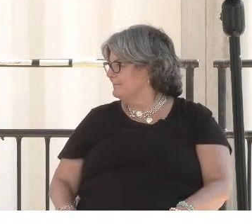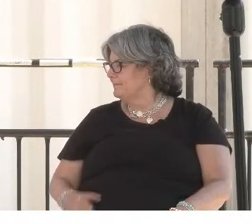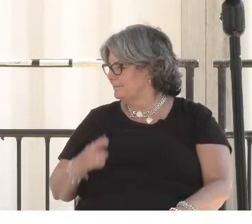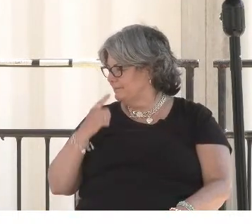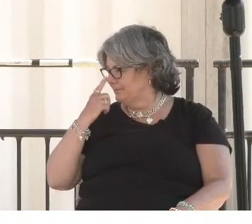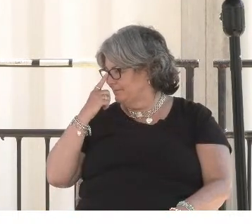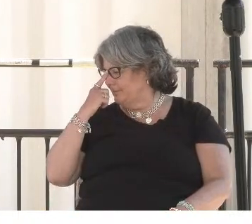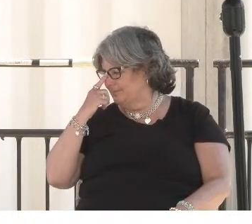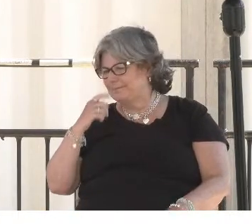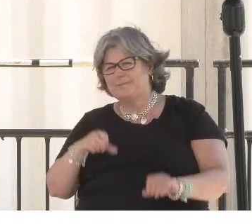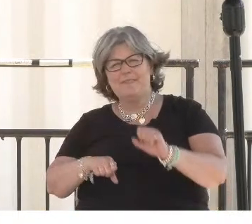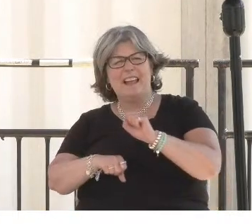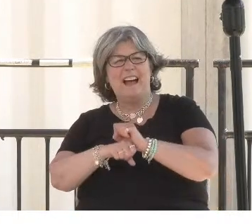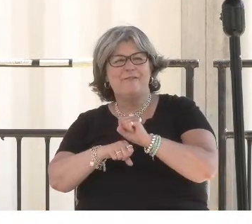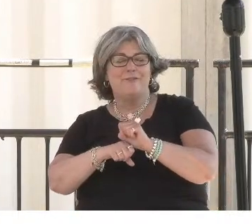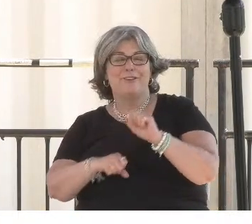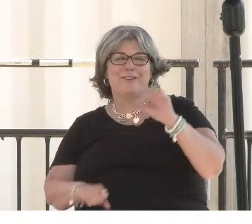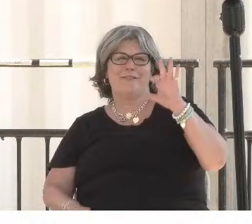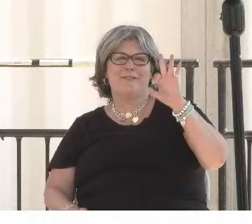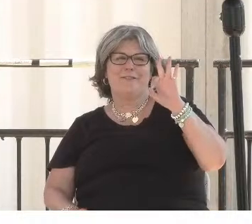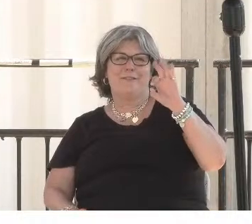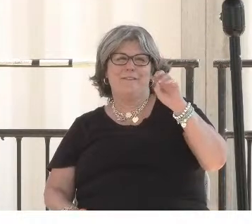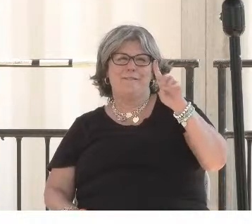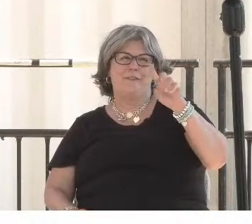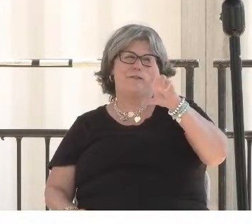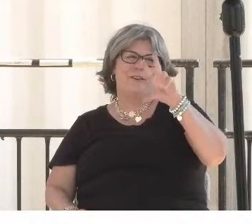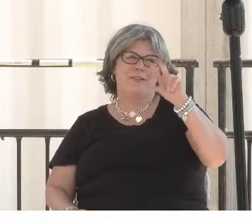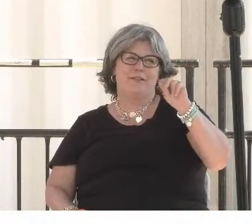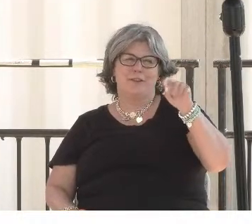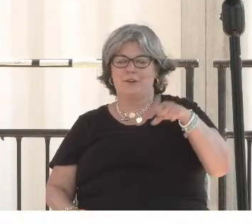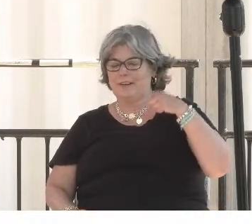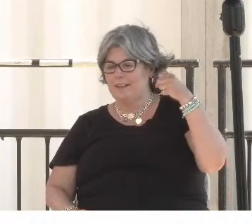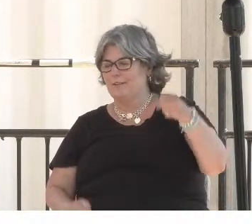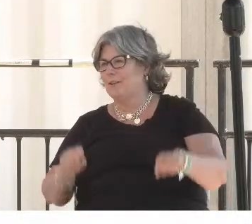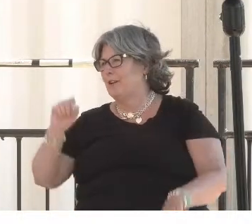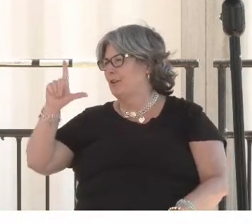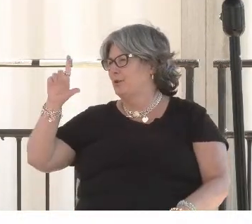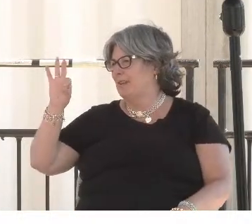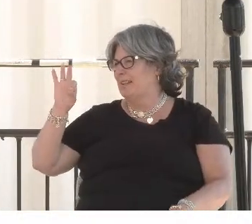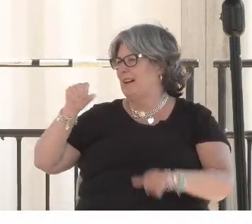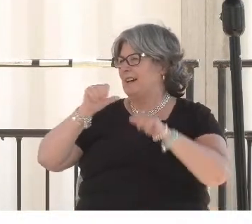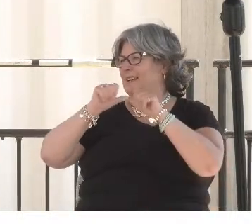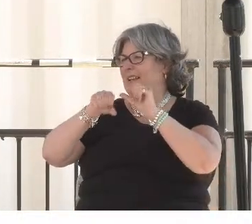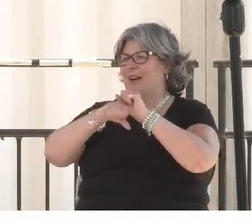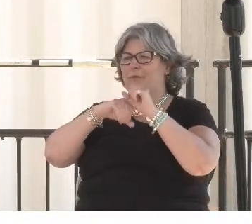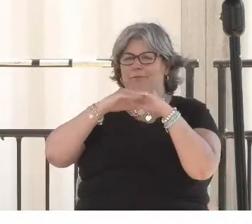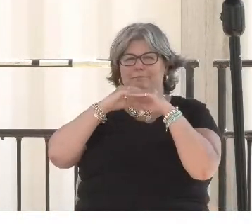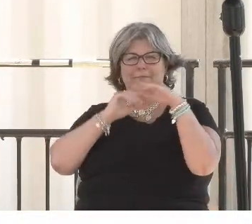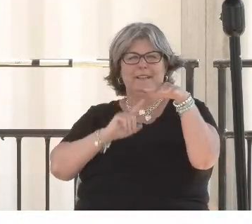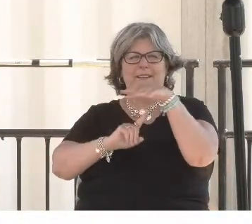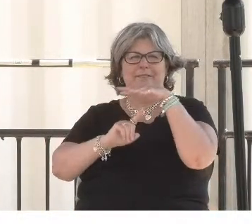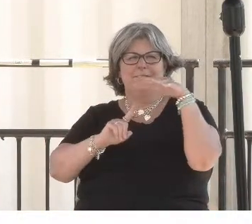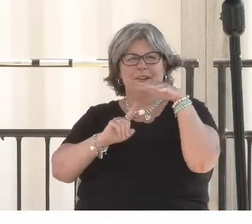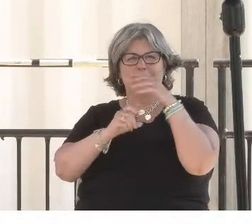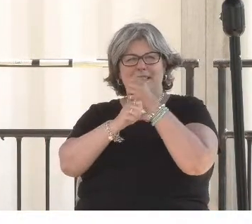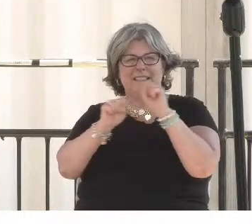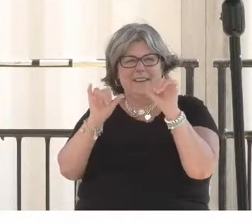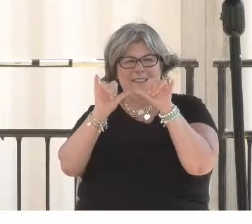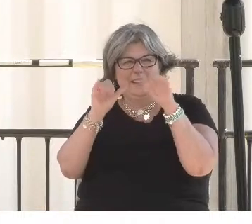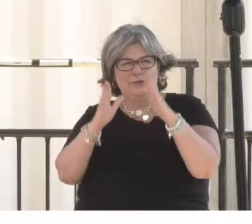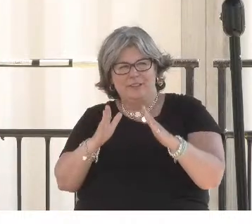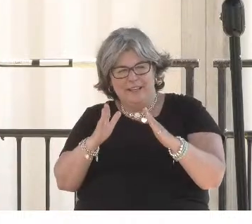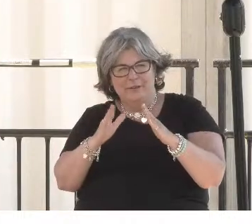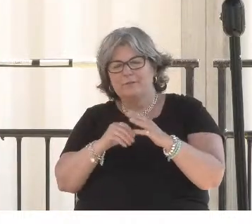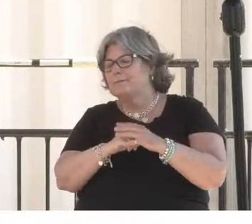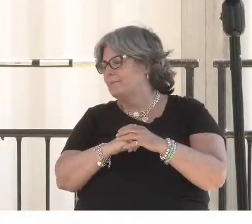Ford Motor Company for 30 years. 29 of those 30 years, I've been in sustainability, environment, and safety engineering. So I've been working in this space for